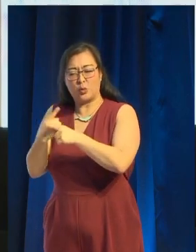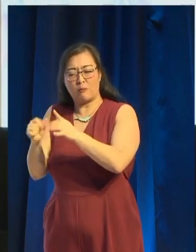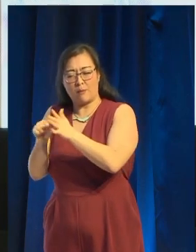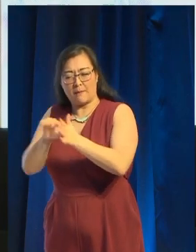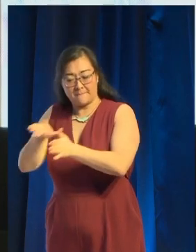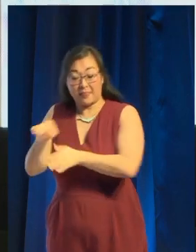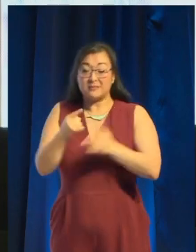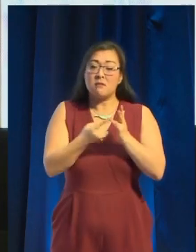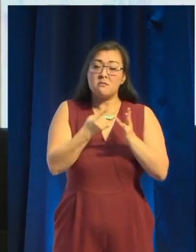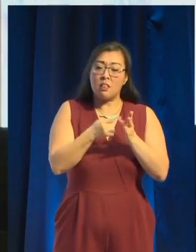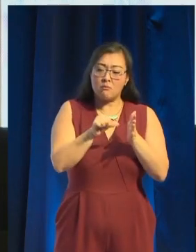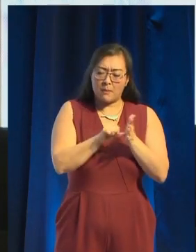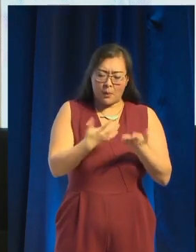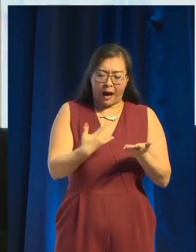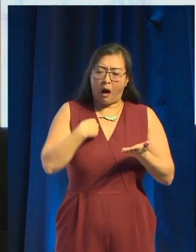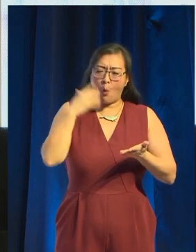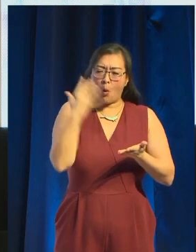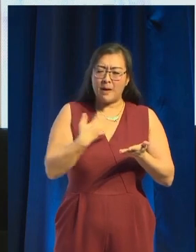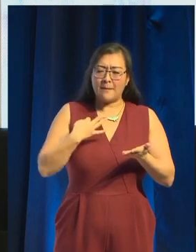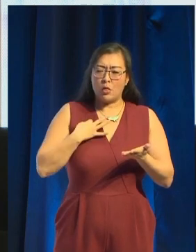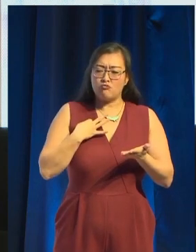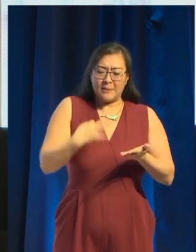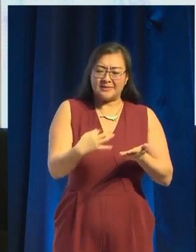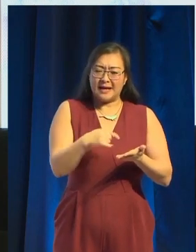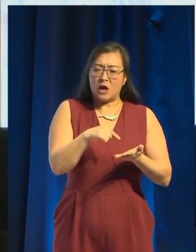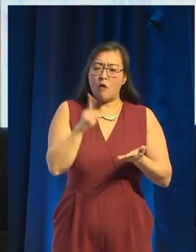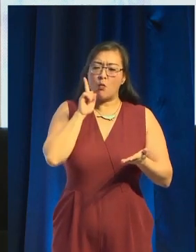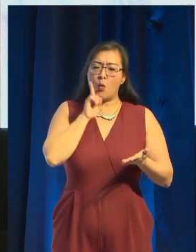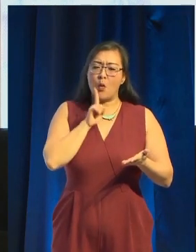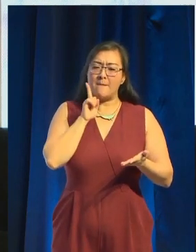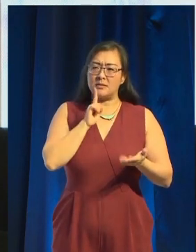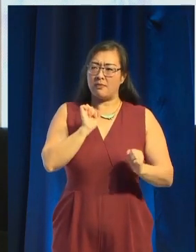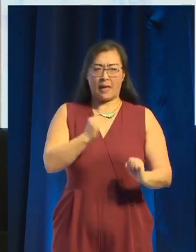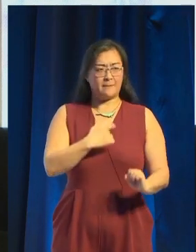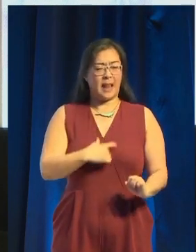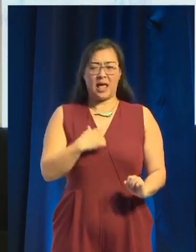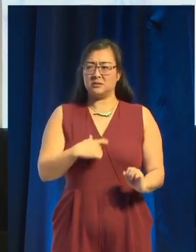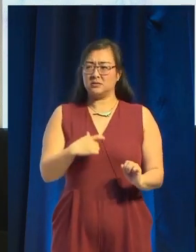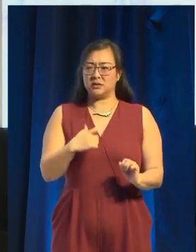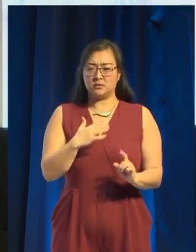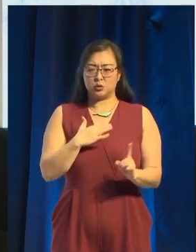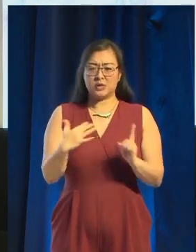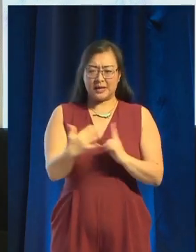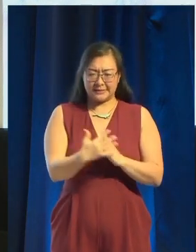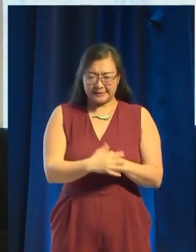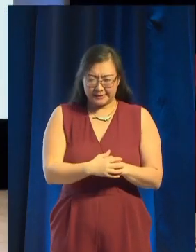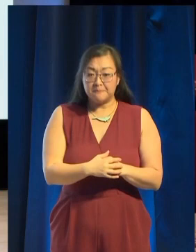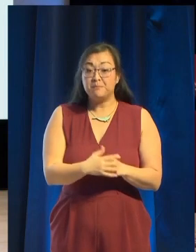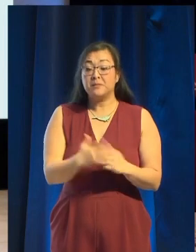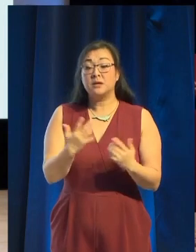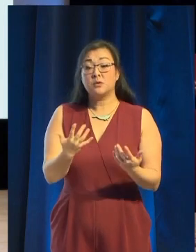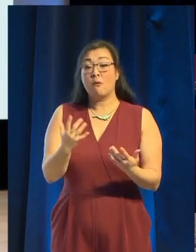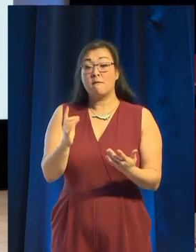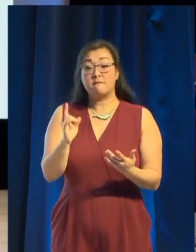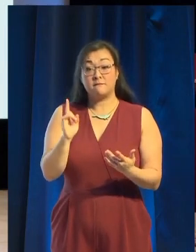the representation of women and their place in society. So first of all, let me tell